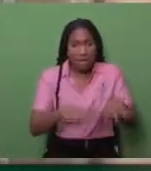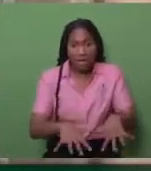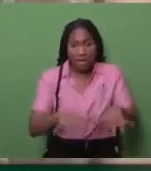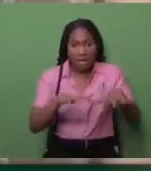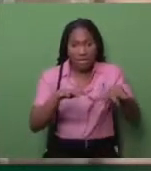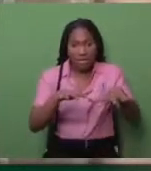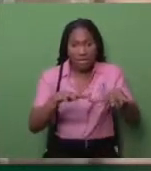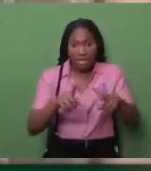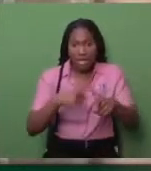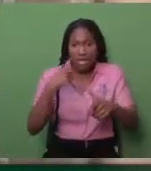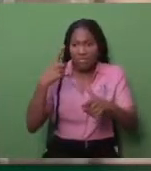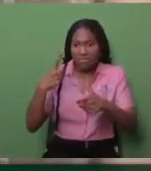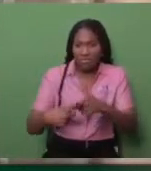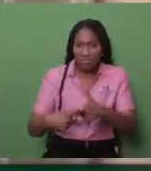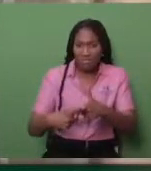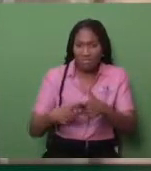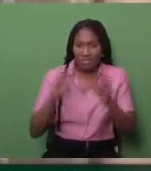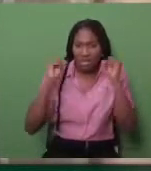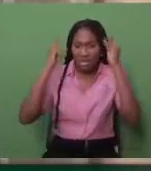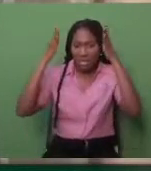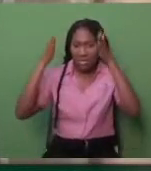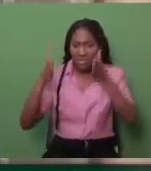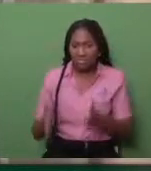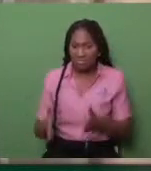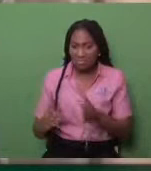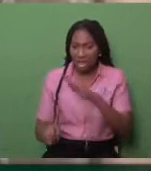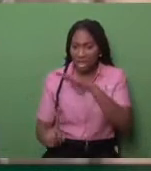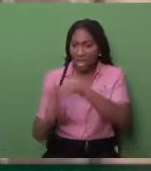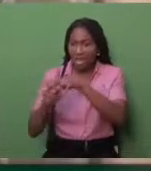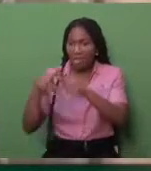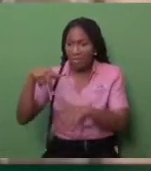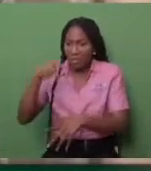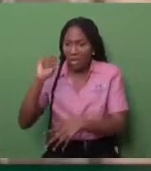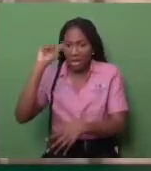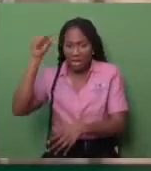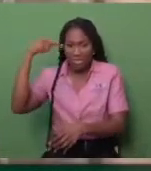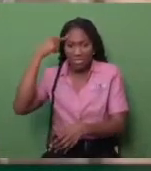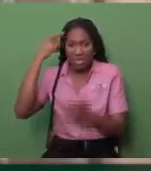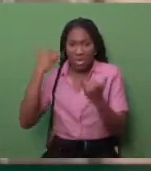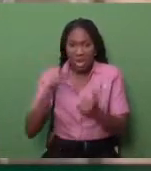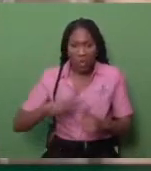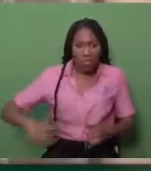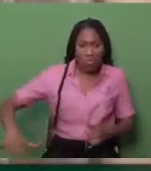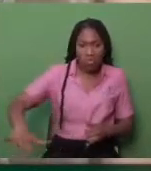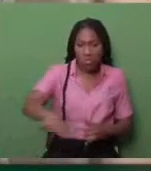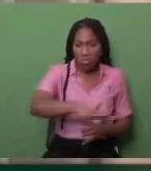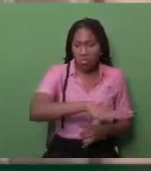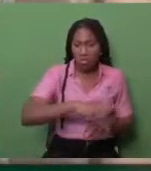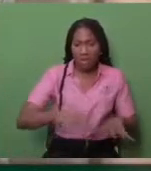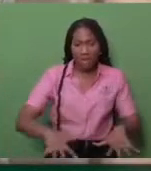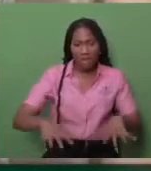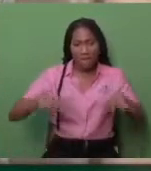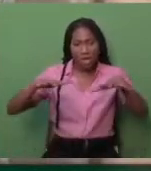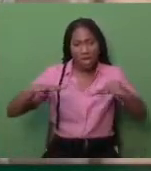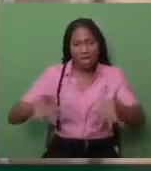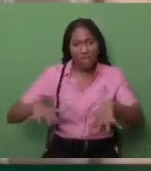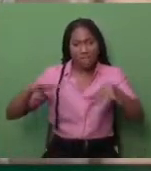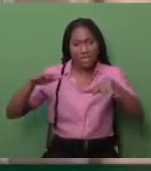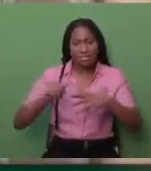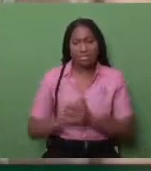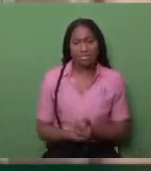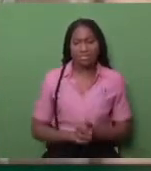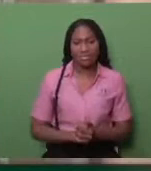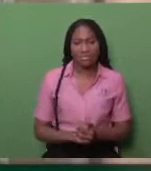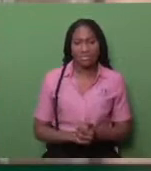one minister said. Well, now the flooding is across the island, throughout the land. In fiscal 2021,